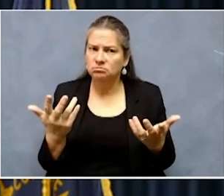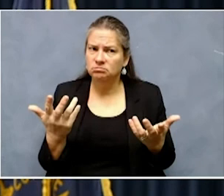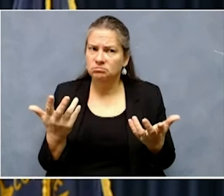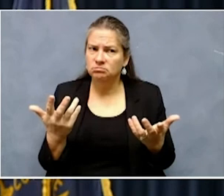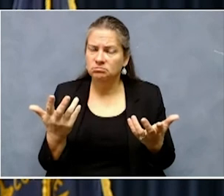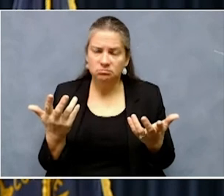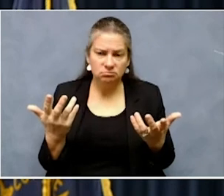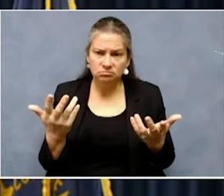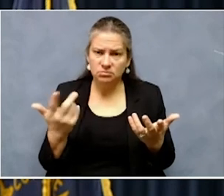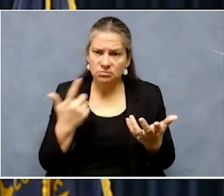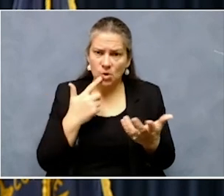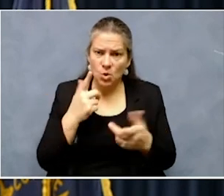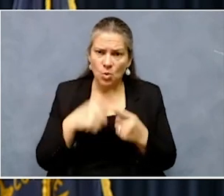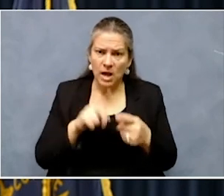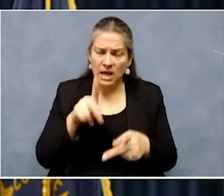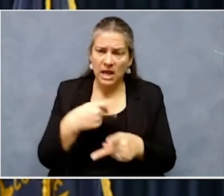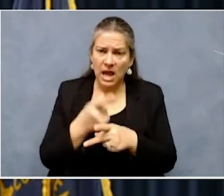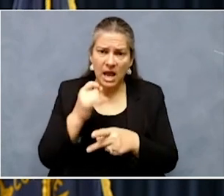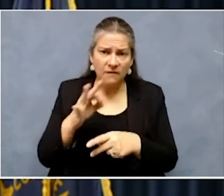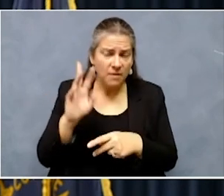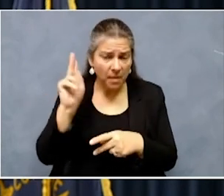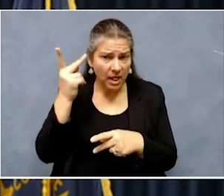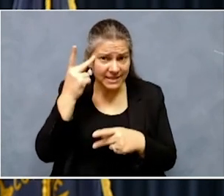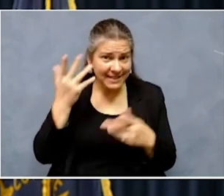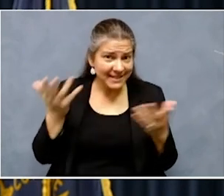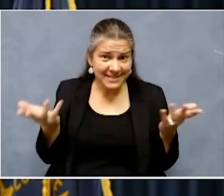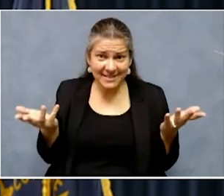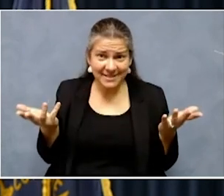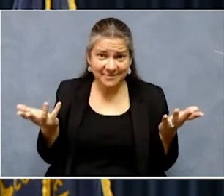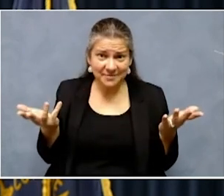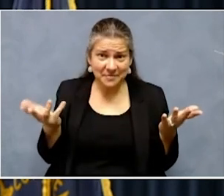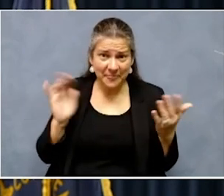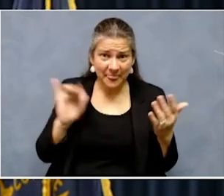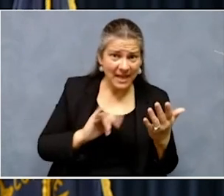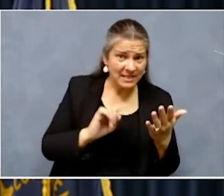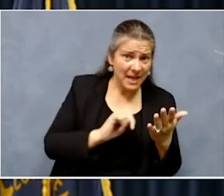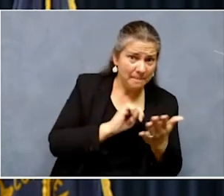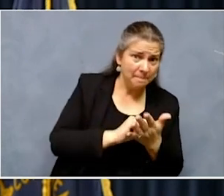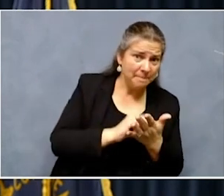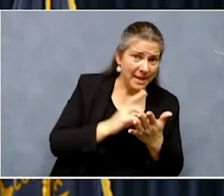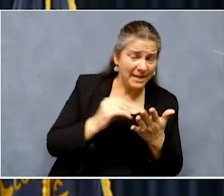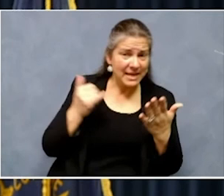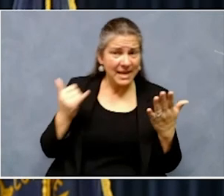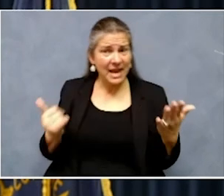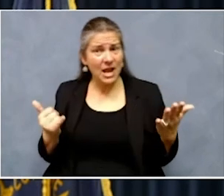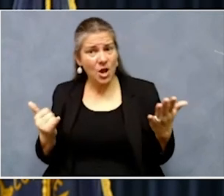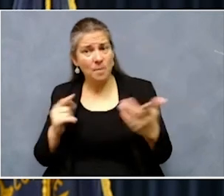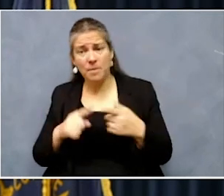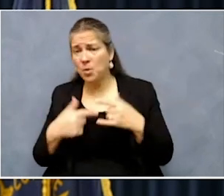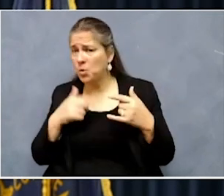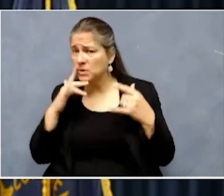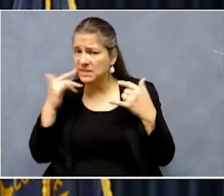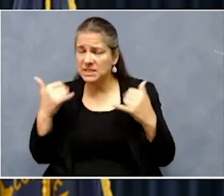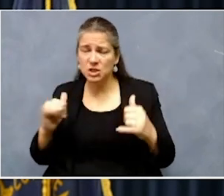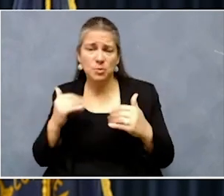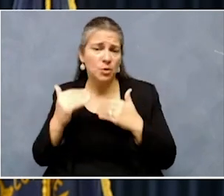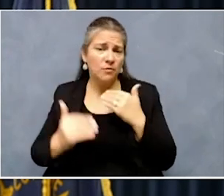what type of politics was been playing then or now, but we are still going to move forward. Governor